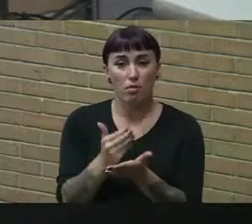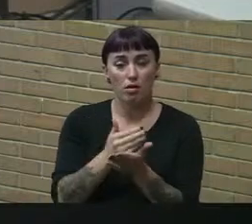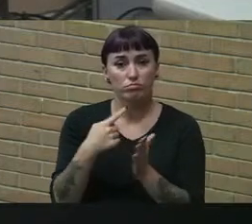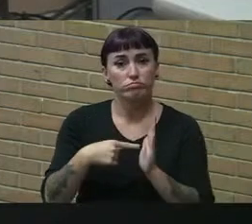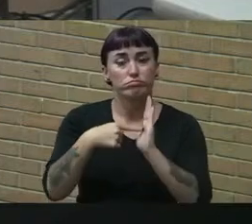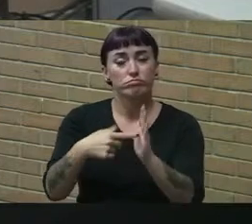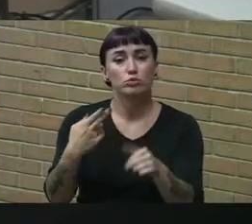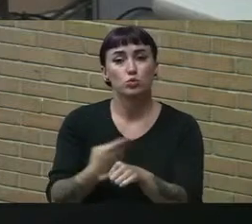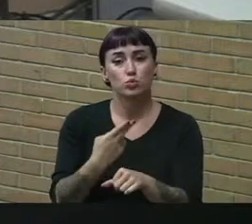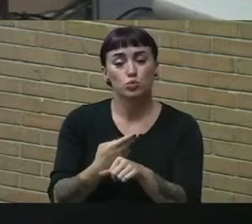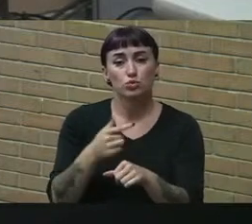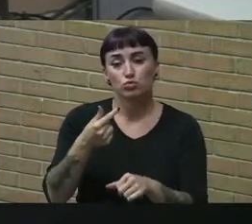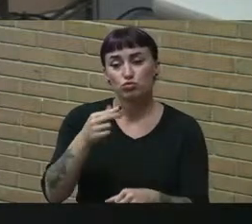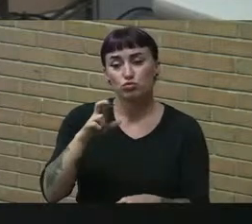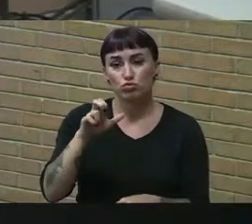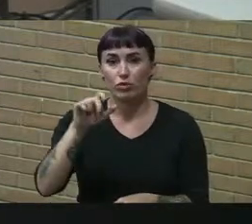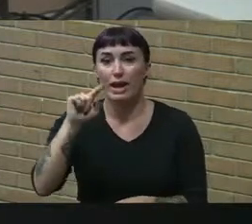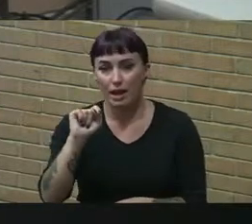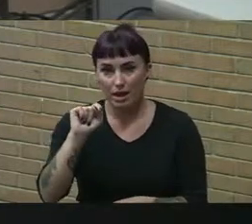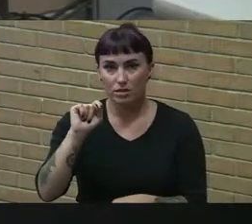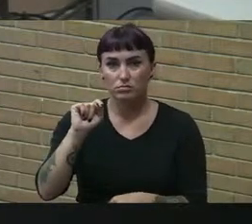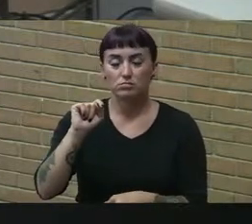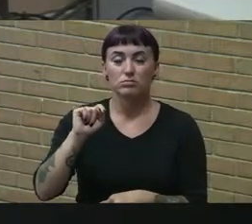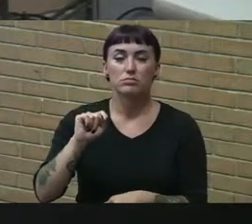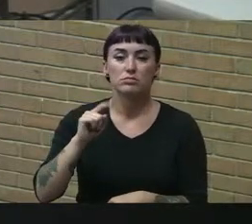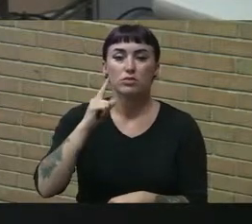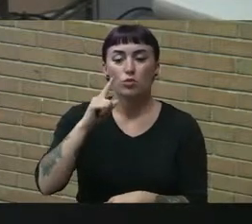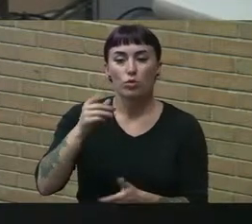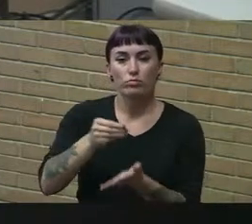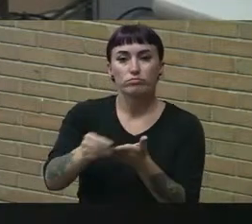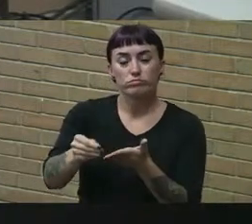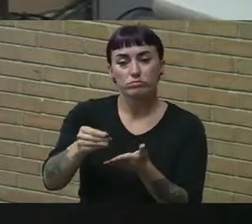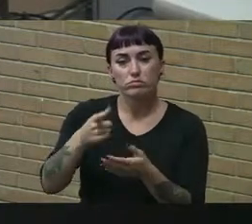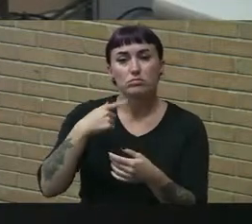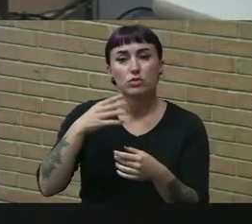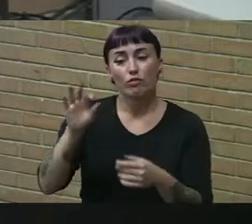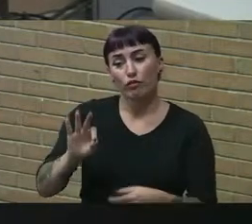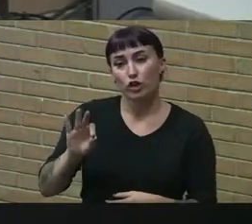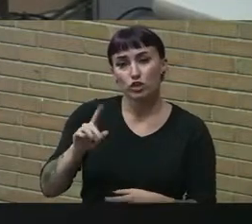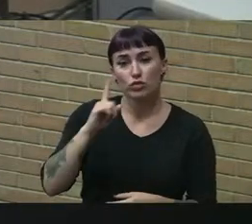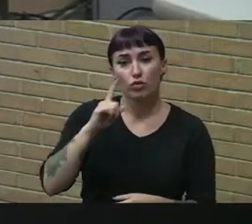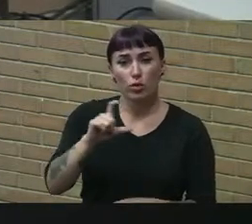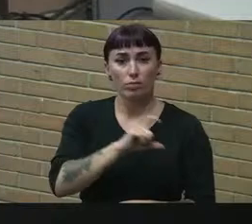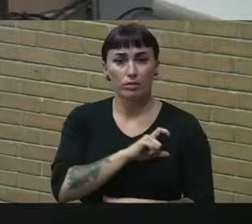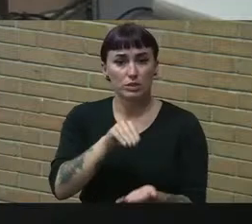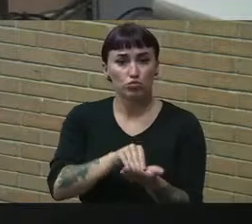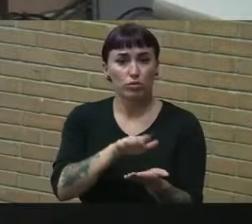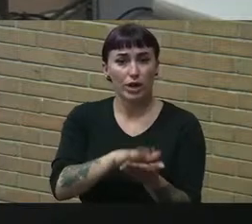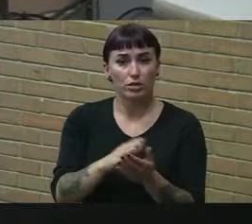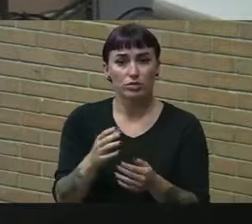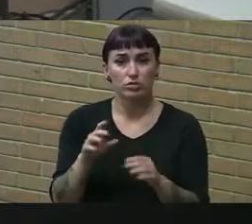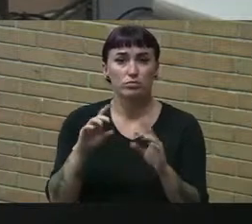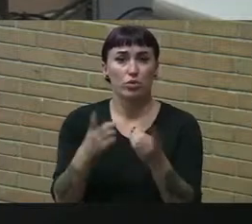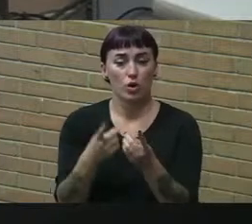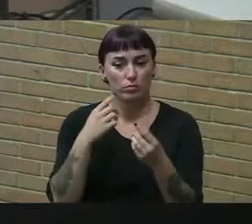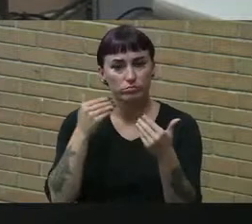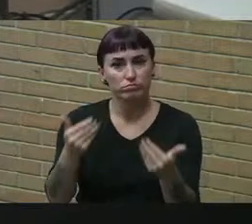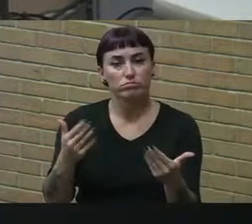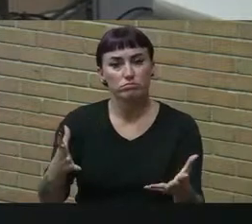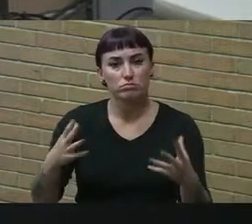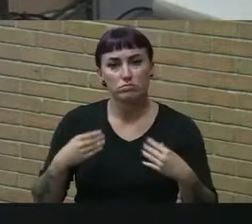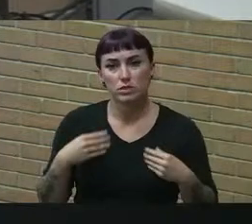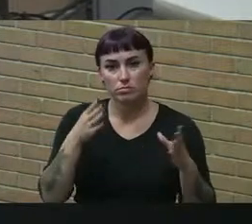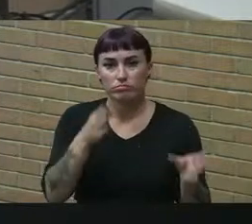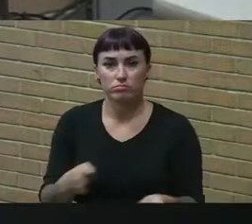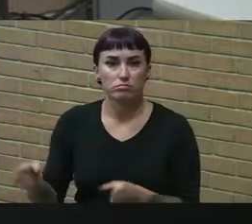reflect the use of granite proceeds for the purchase of furniture for the Police Records Department. I move that we adopt the